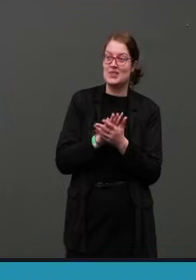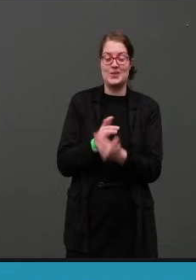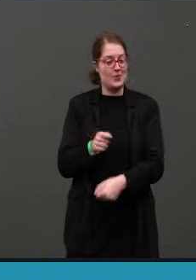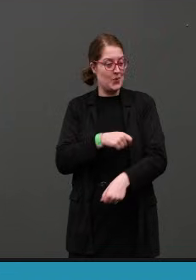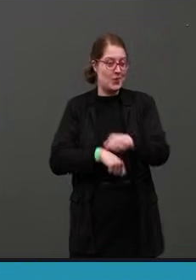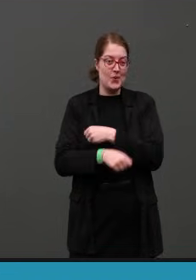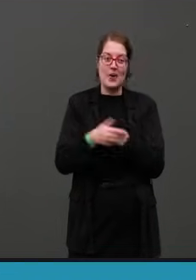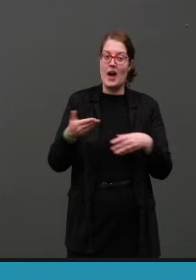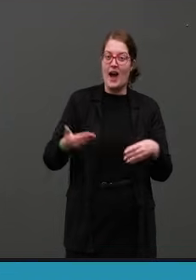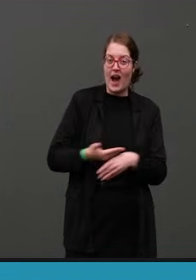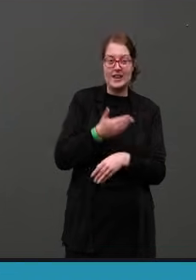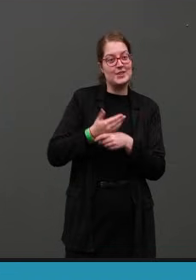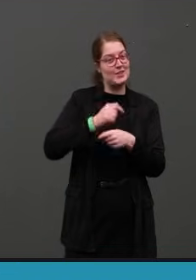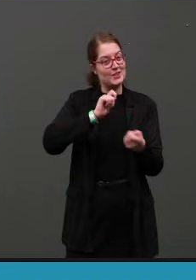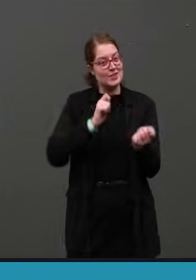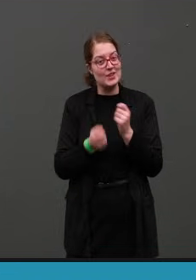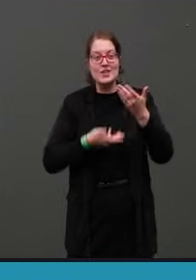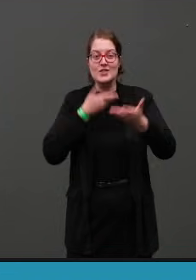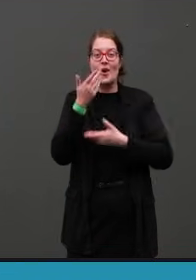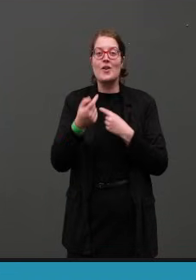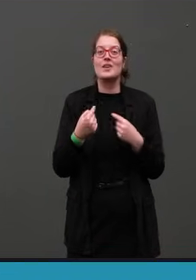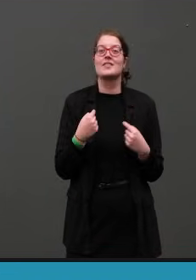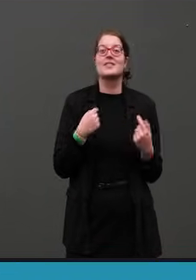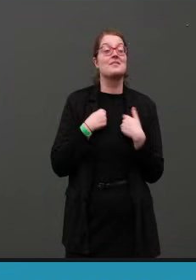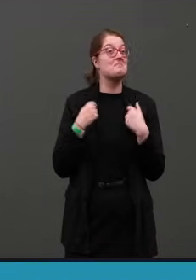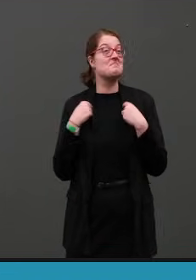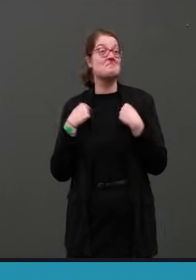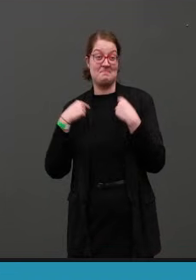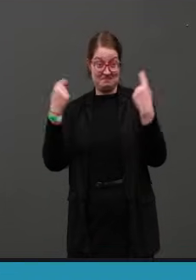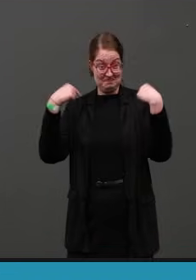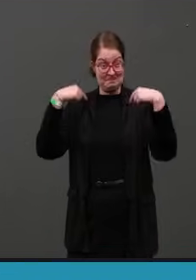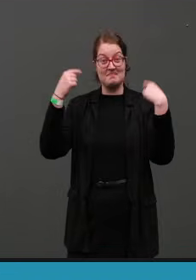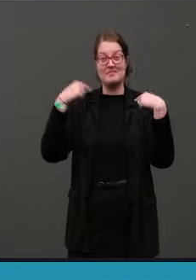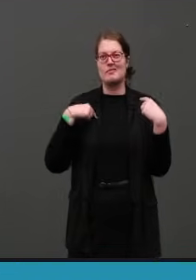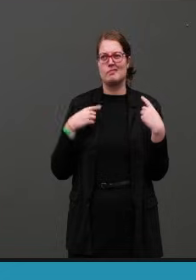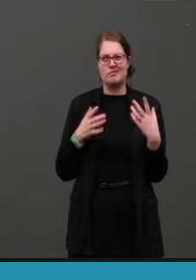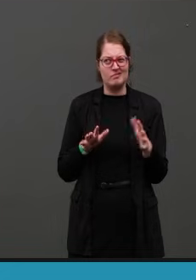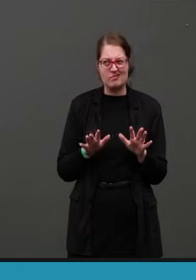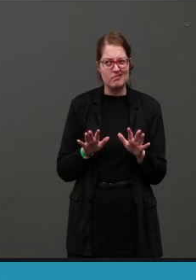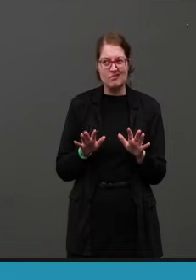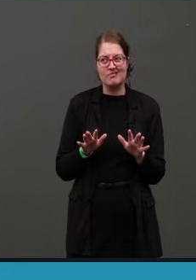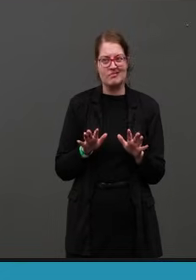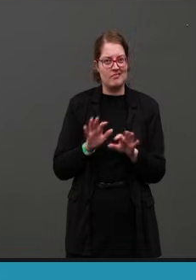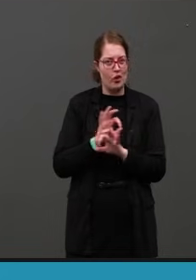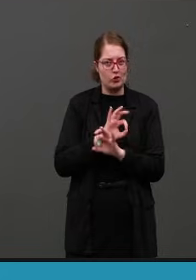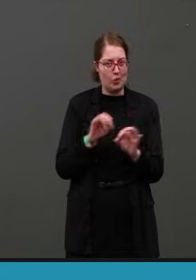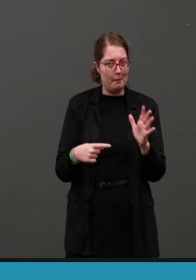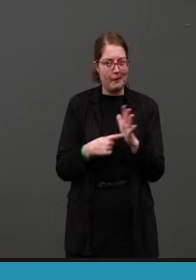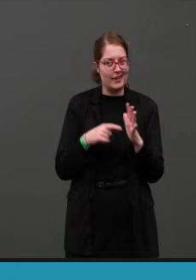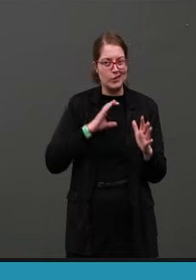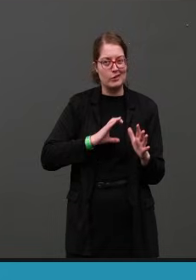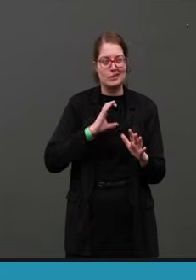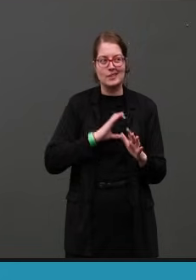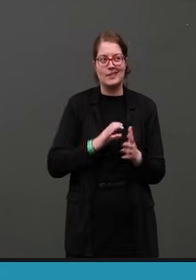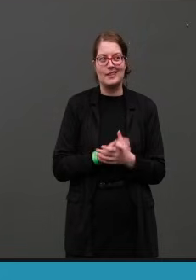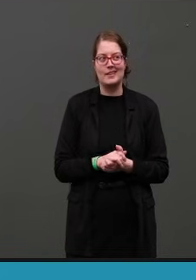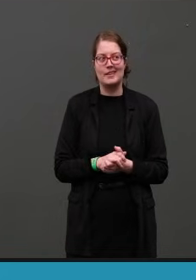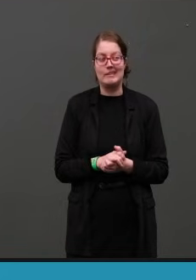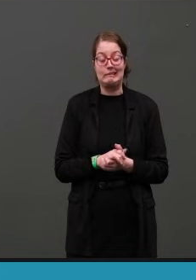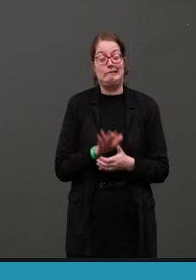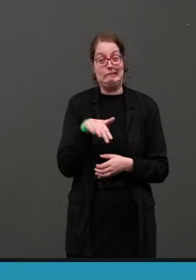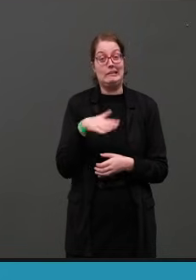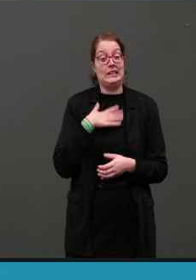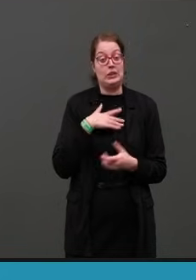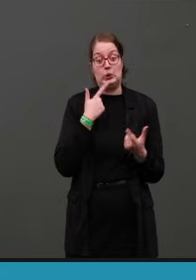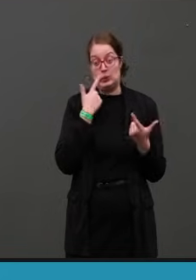story, and hogging the spotlight, frankly, then that is probably not actually your protagonist. In which case, you need to find the character who